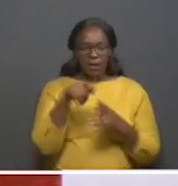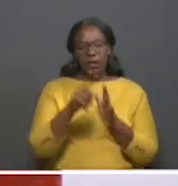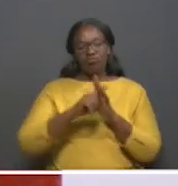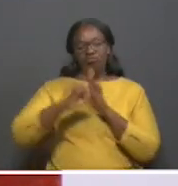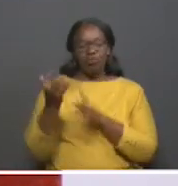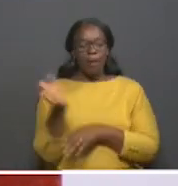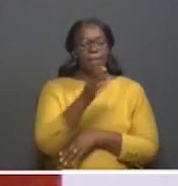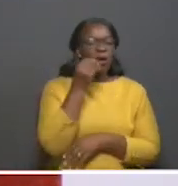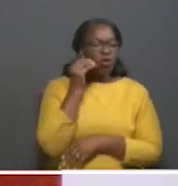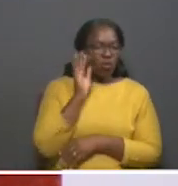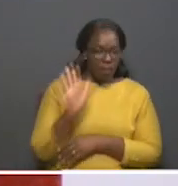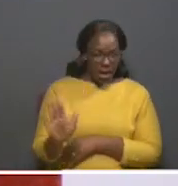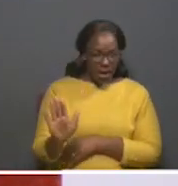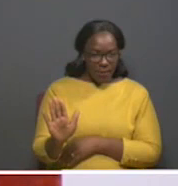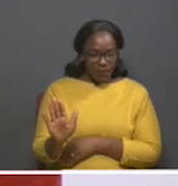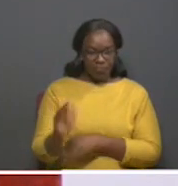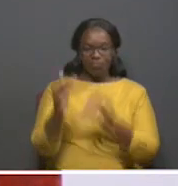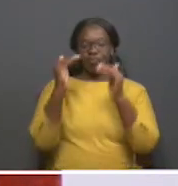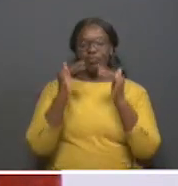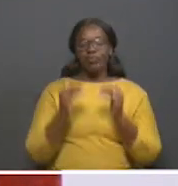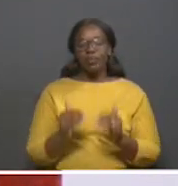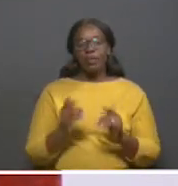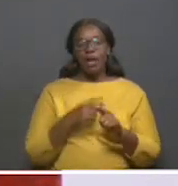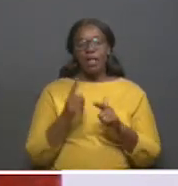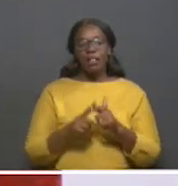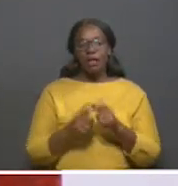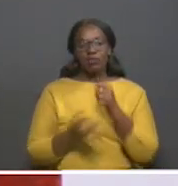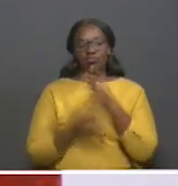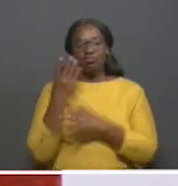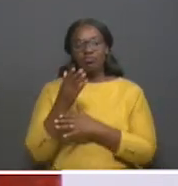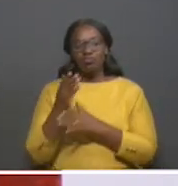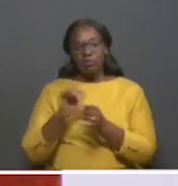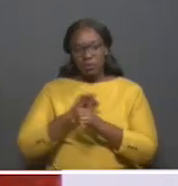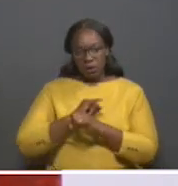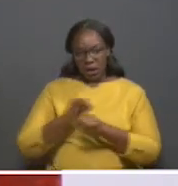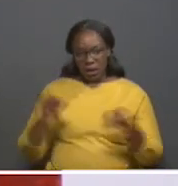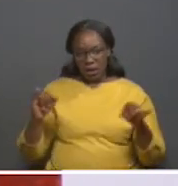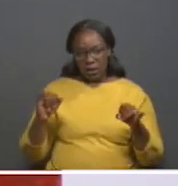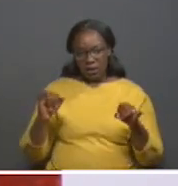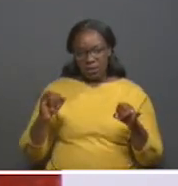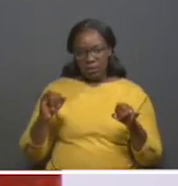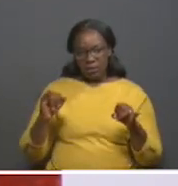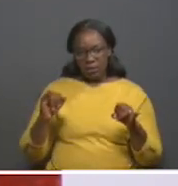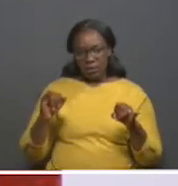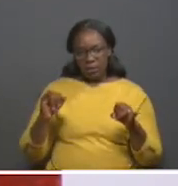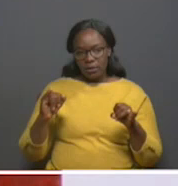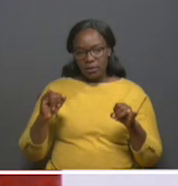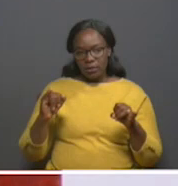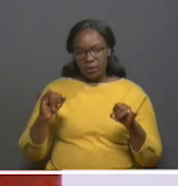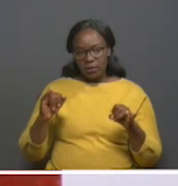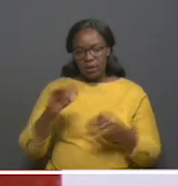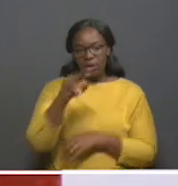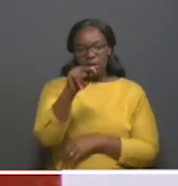house." Verse 7 says, "And they set apart and consecrated Kadesh in Galilee in the hill country of